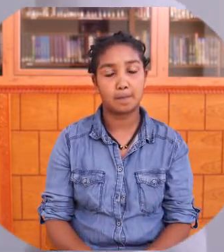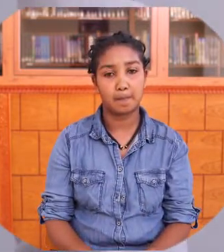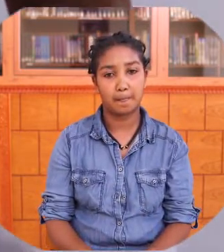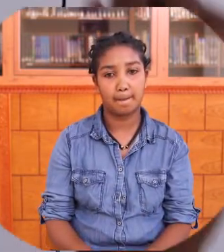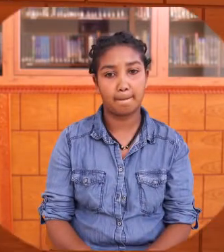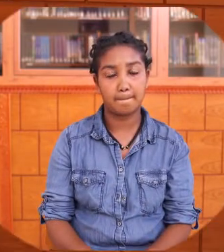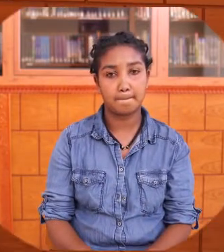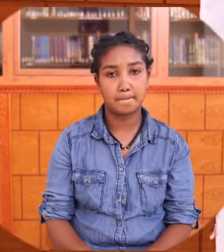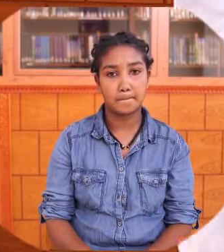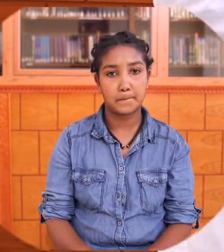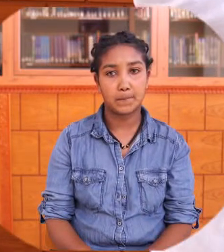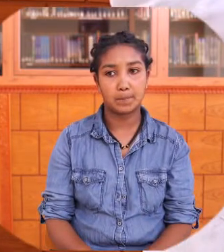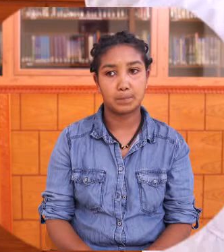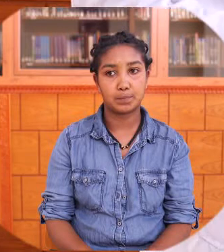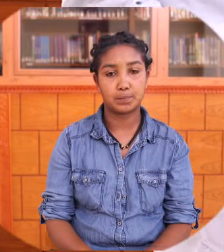Omnivorous.